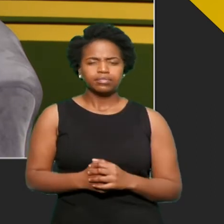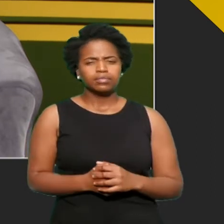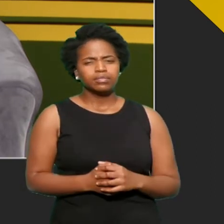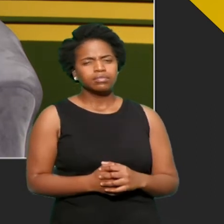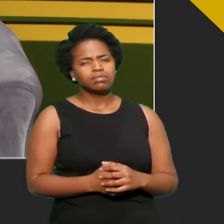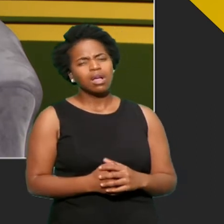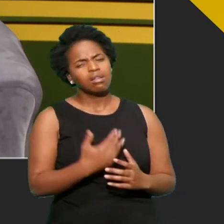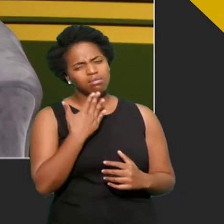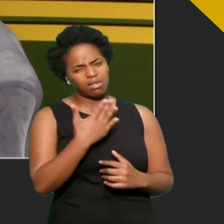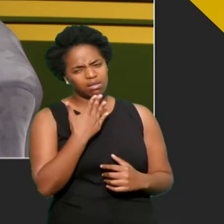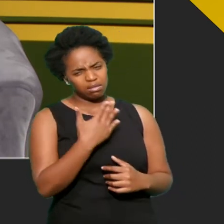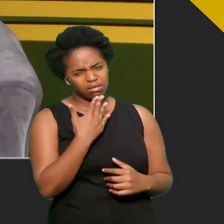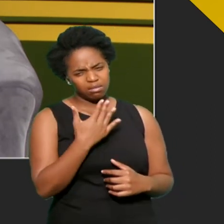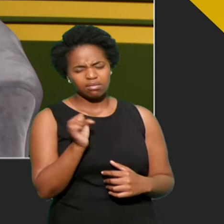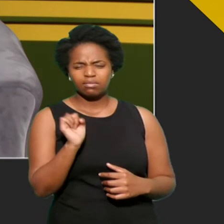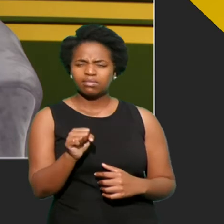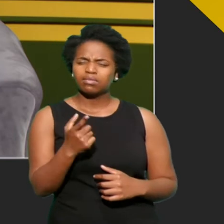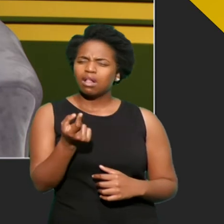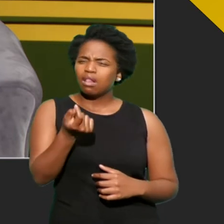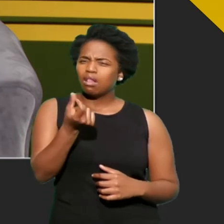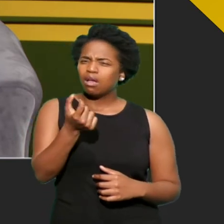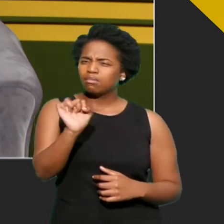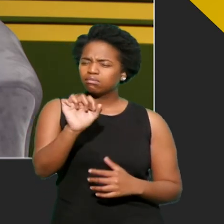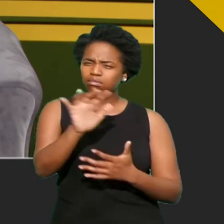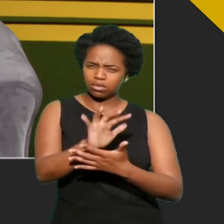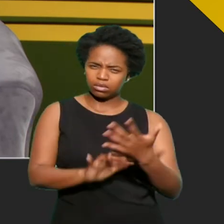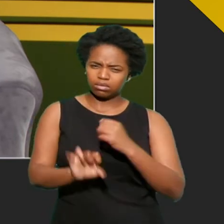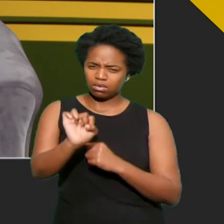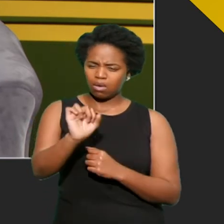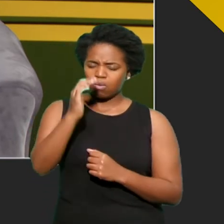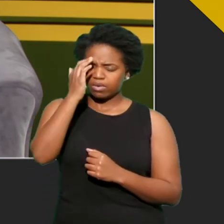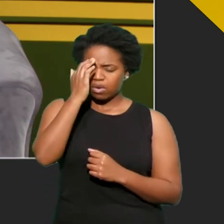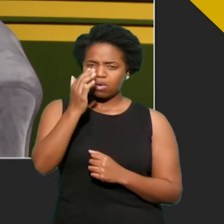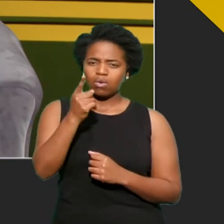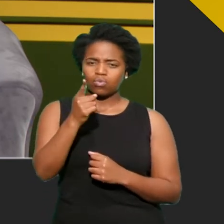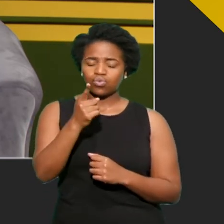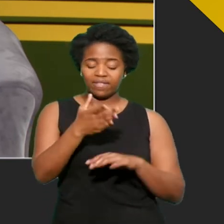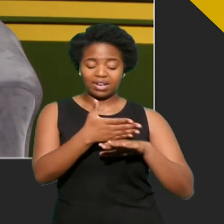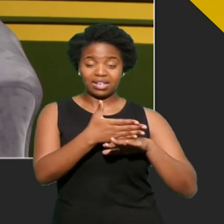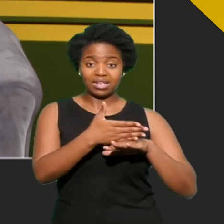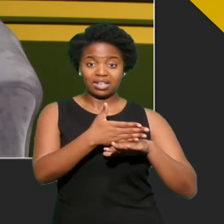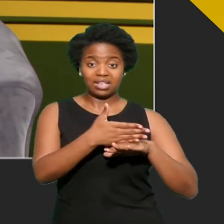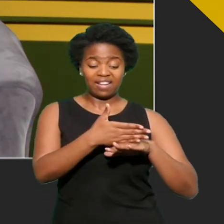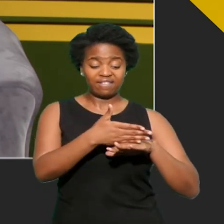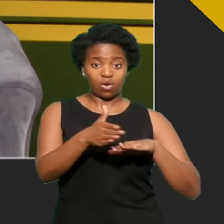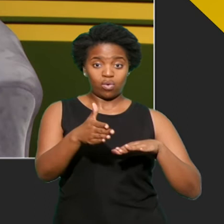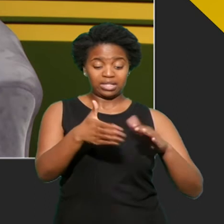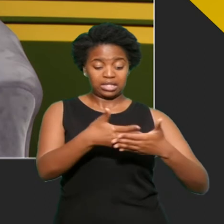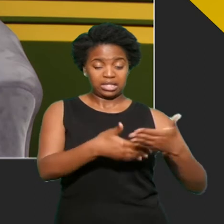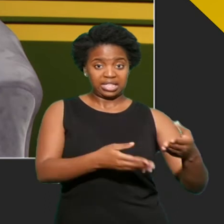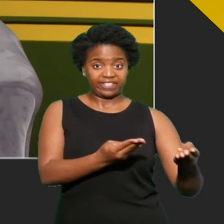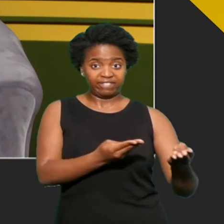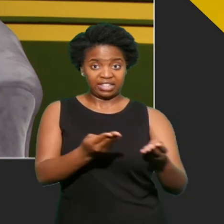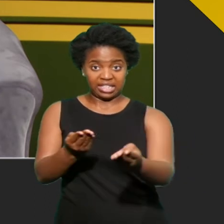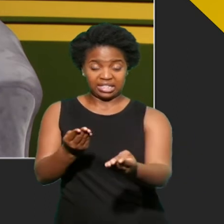you. Thank you for being on our show. Can you please tell us a little bit about your story? We know that you have served divorce papers currently. If you can just give us